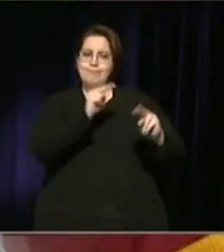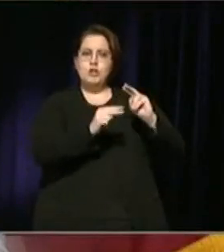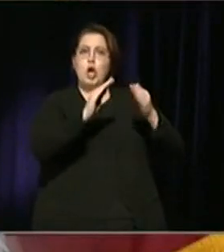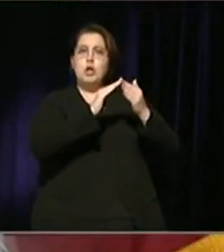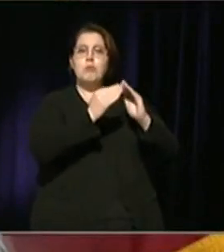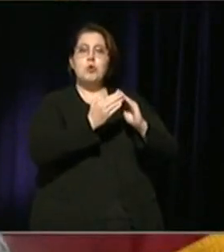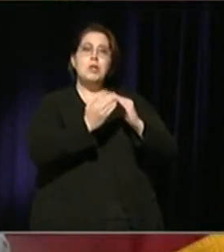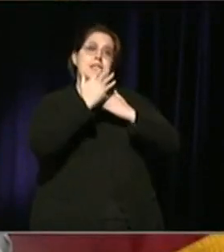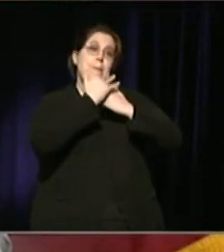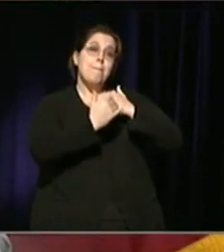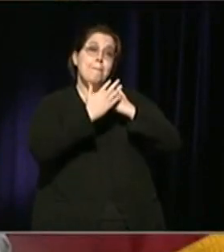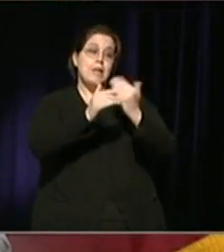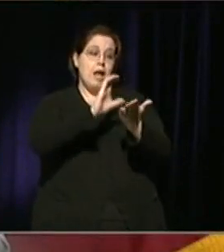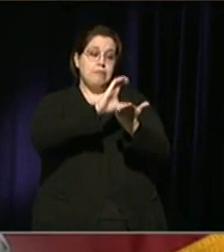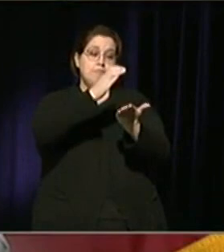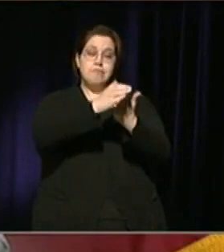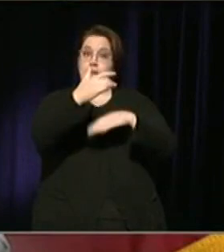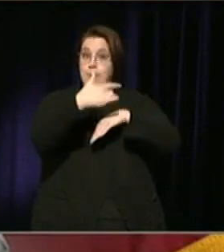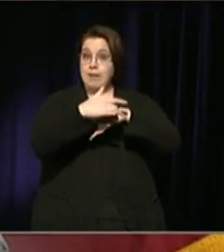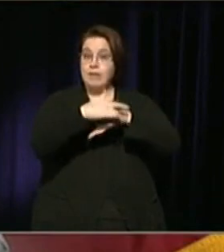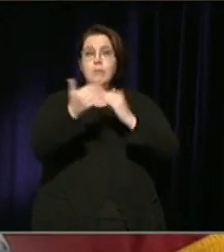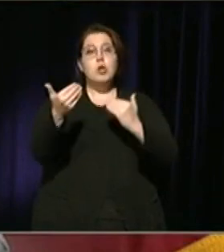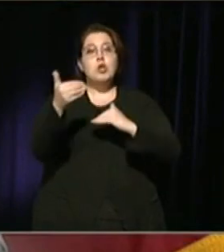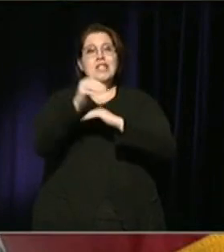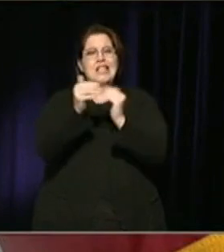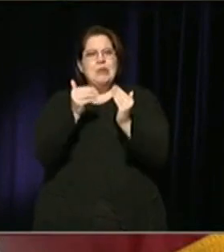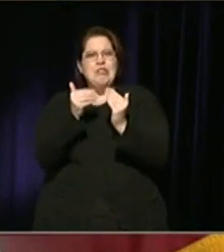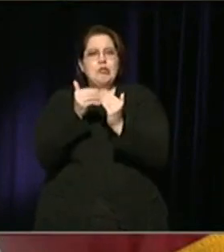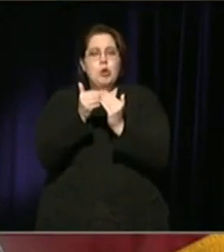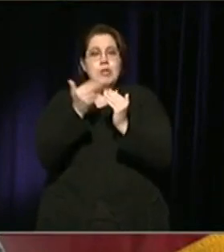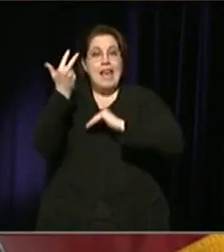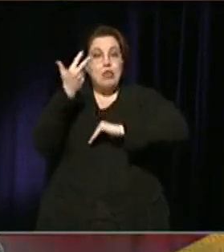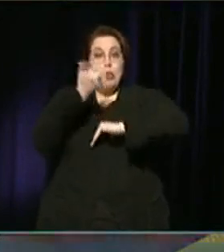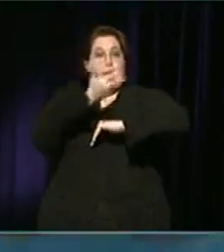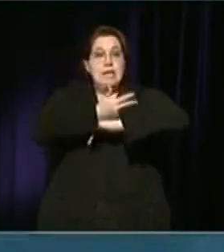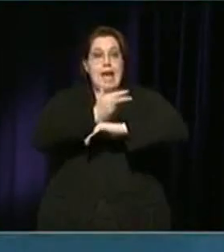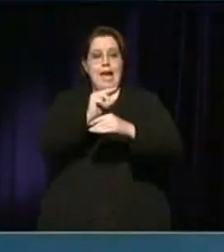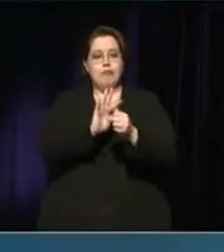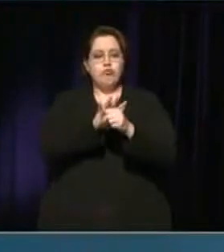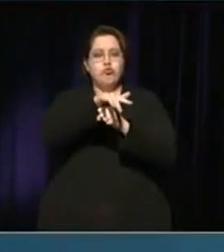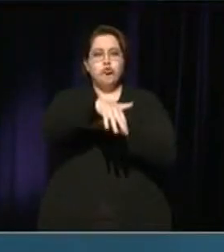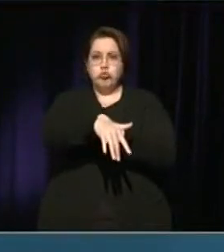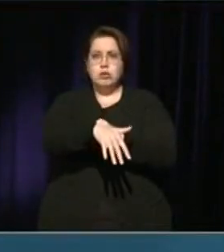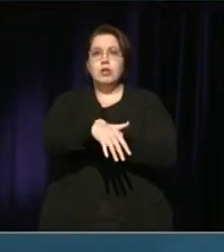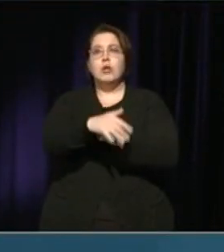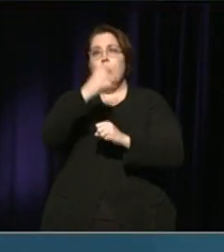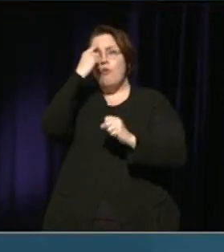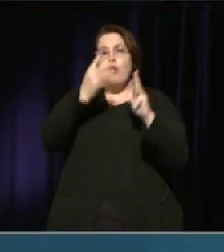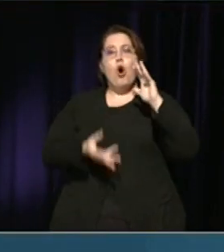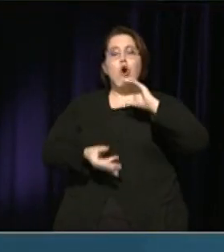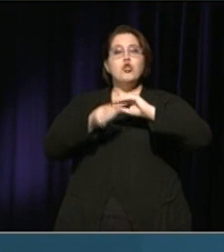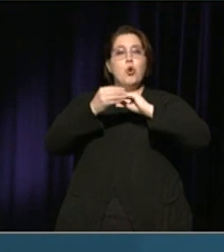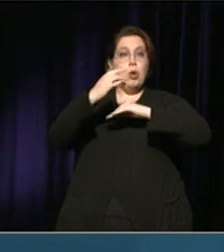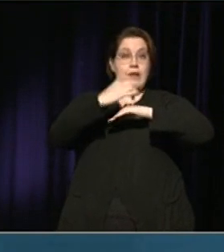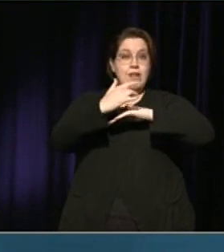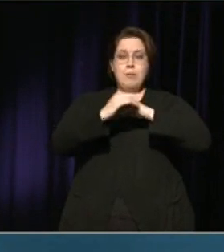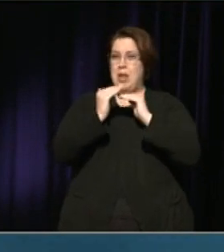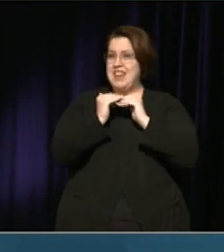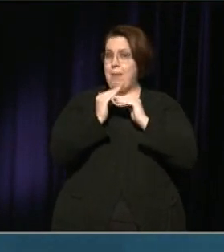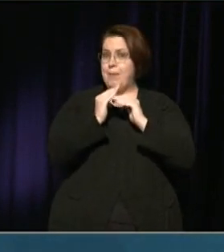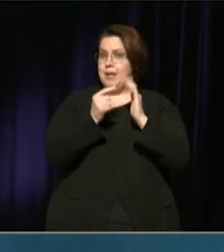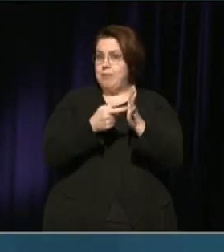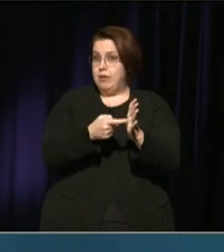blood supply, today we are close to a 3-day supply in terms of our total inventory, the minimum